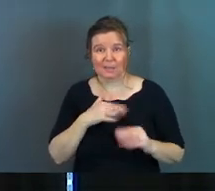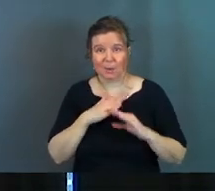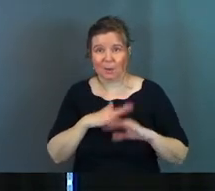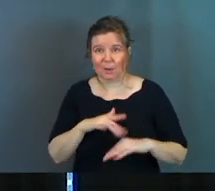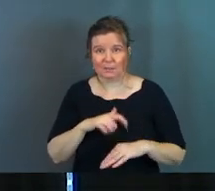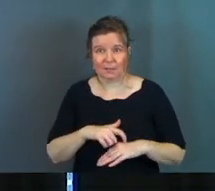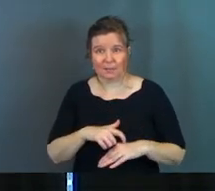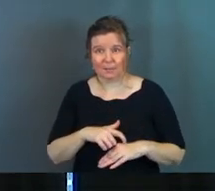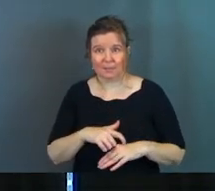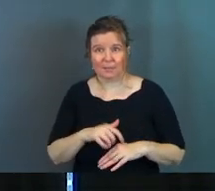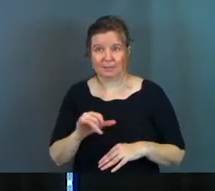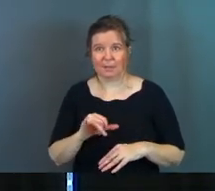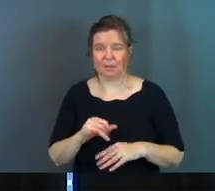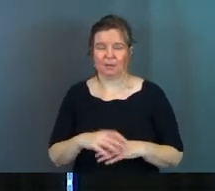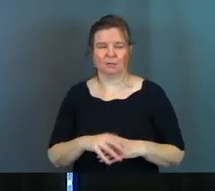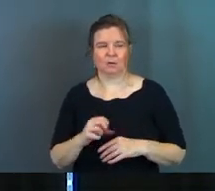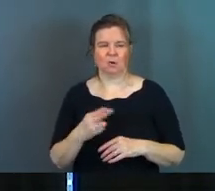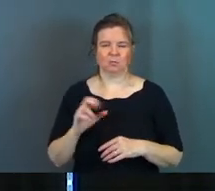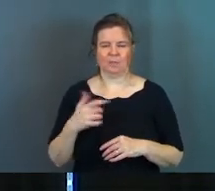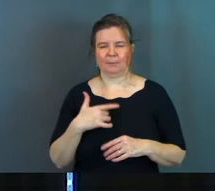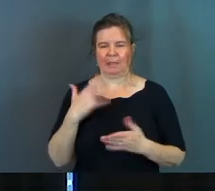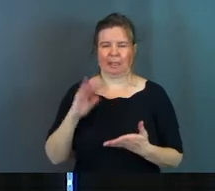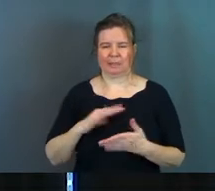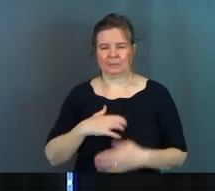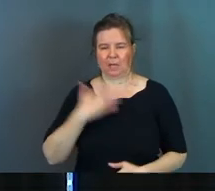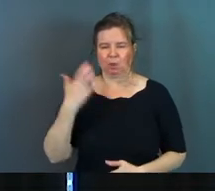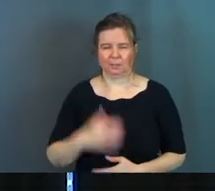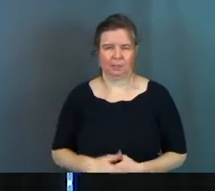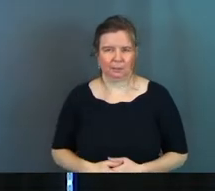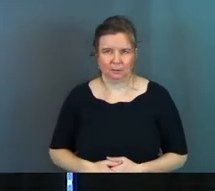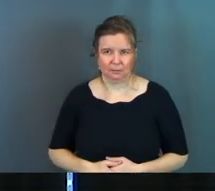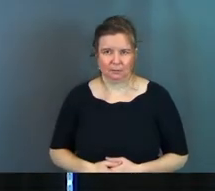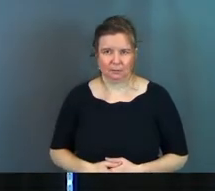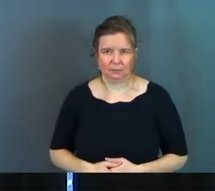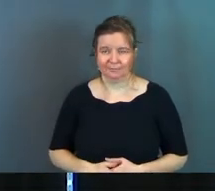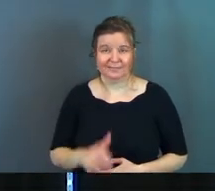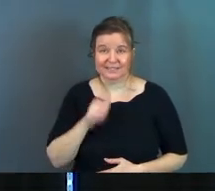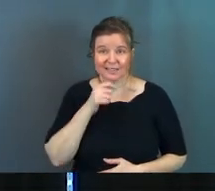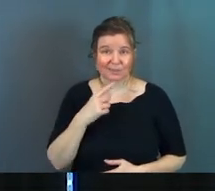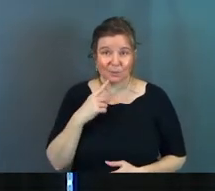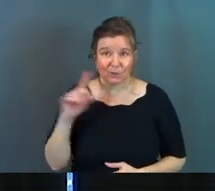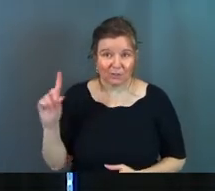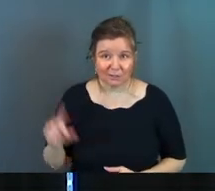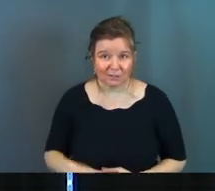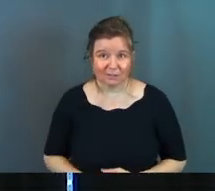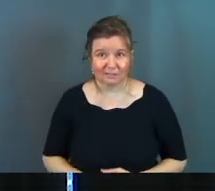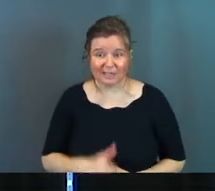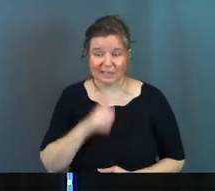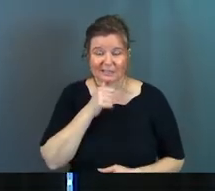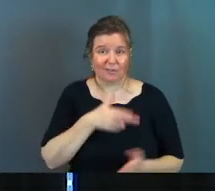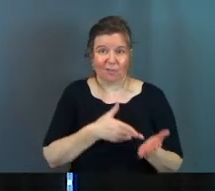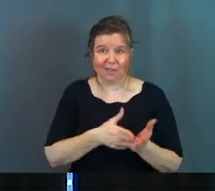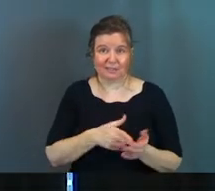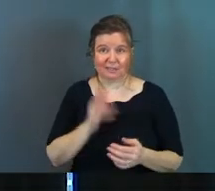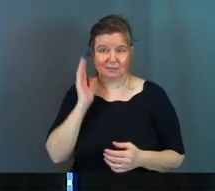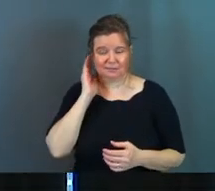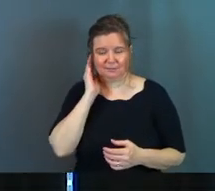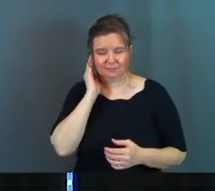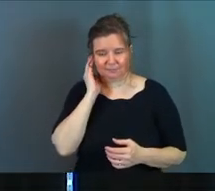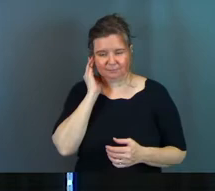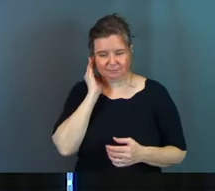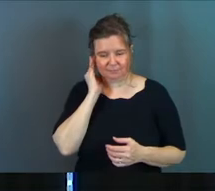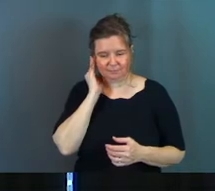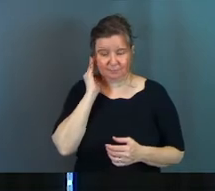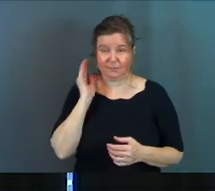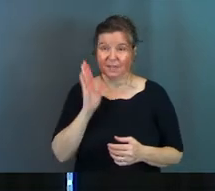my quiet time and be like, oh, Josh, be less angry. It doesn't work. It's not authentic. And